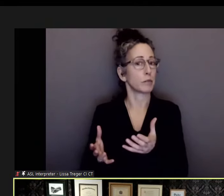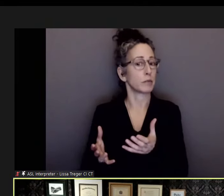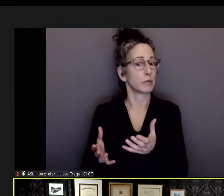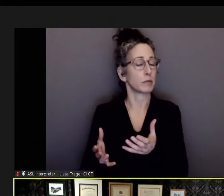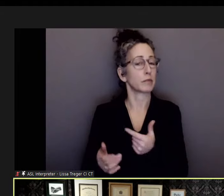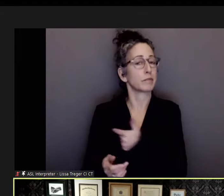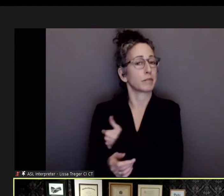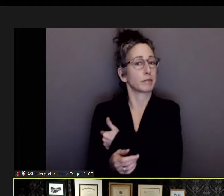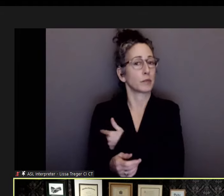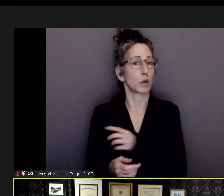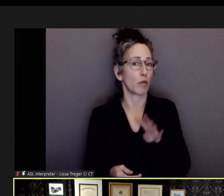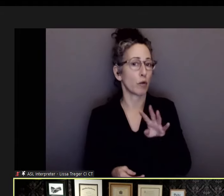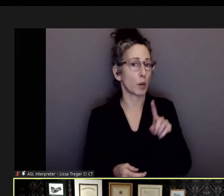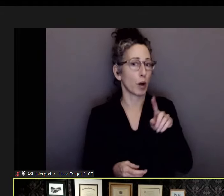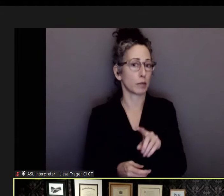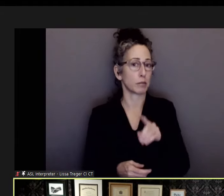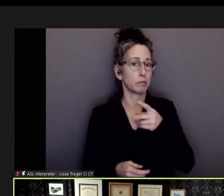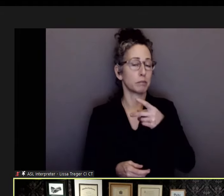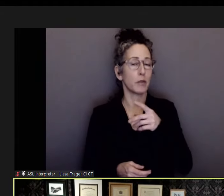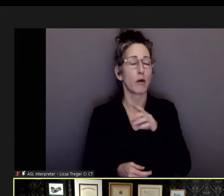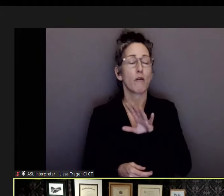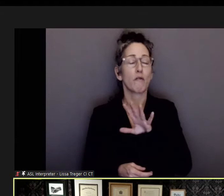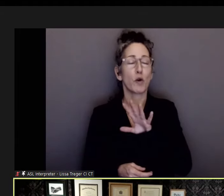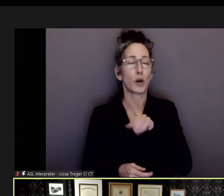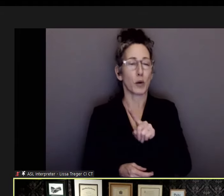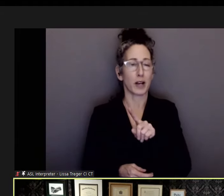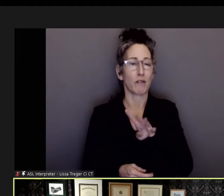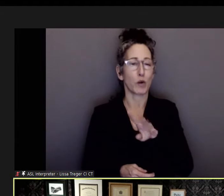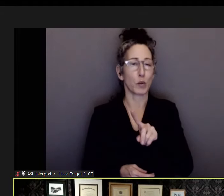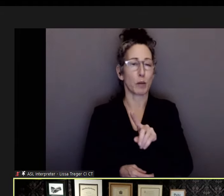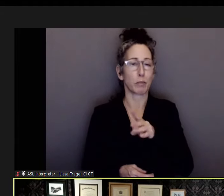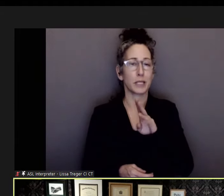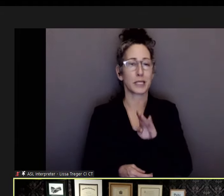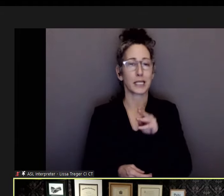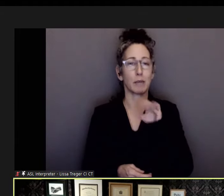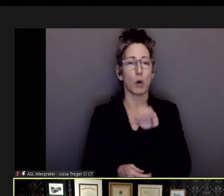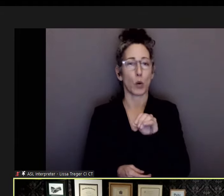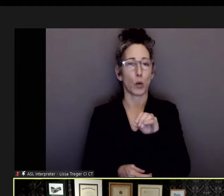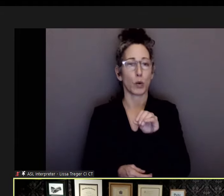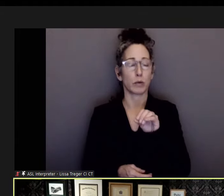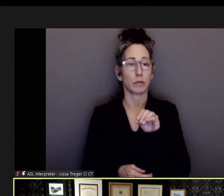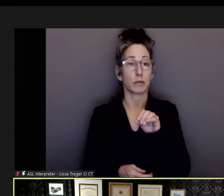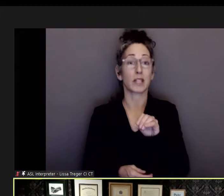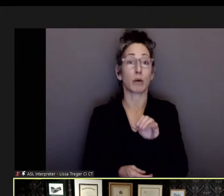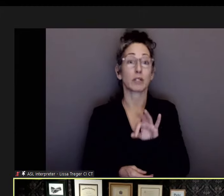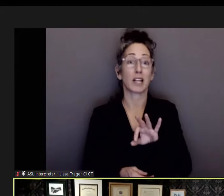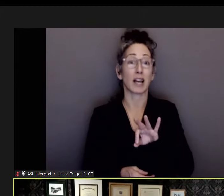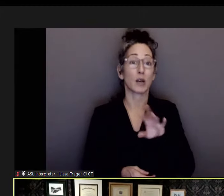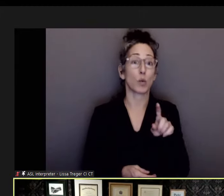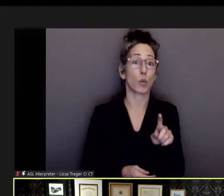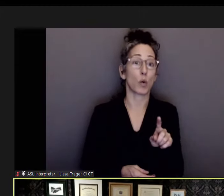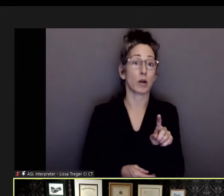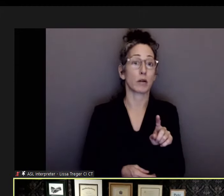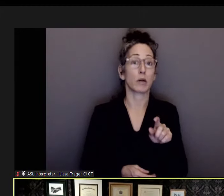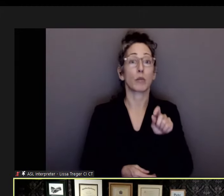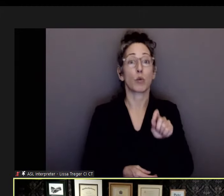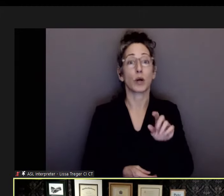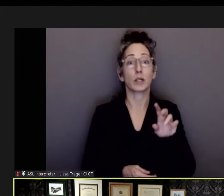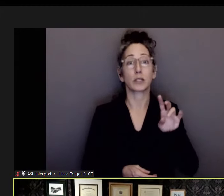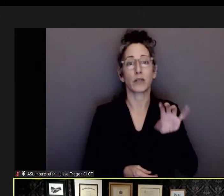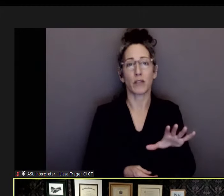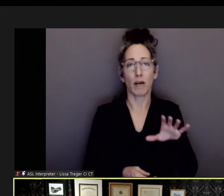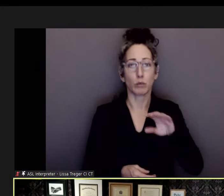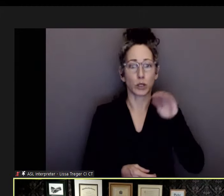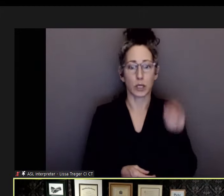and 41 in placebo, with a very high point estimate of efficacy of 97.5%. So this was obviously very reassuring.